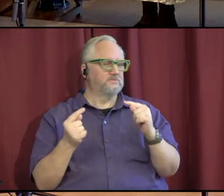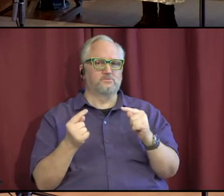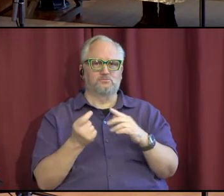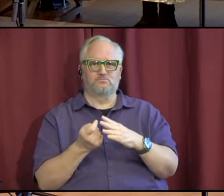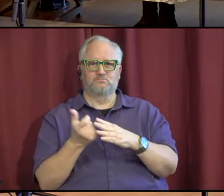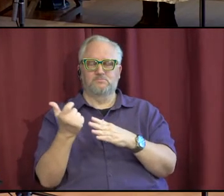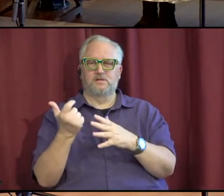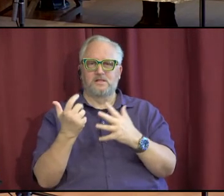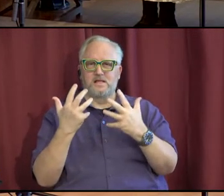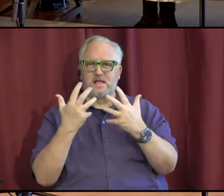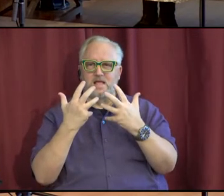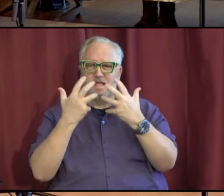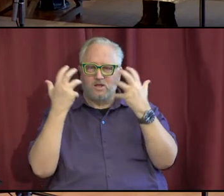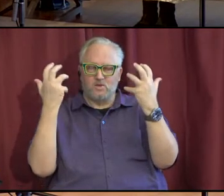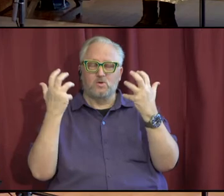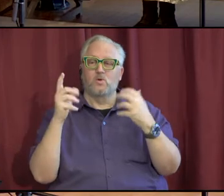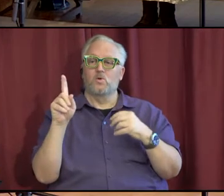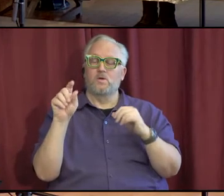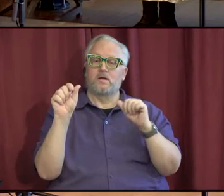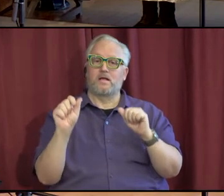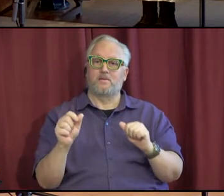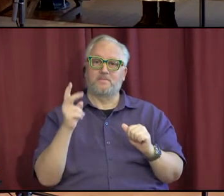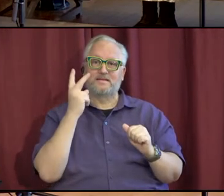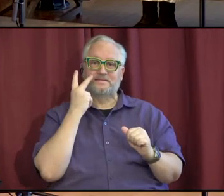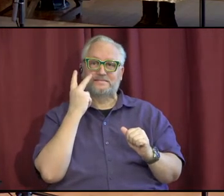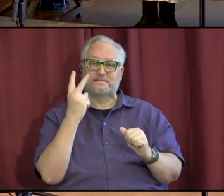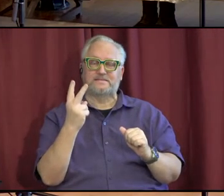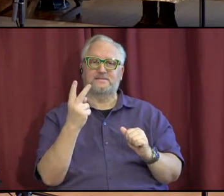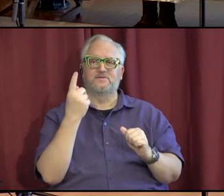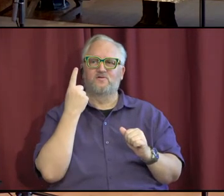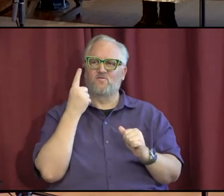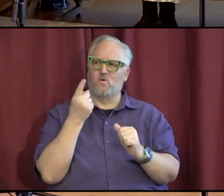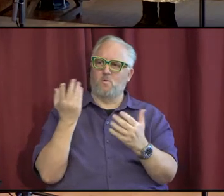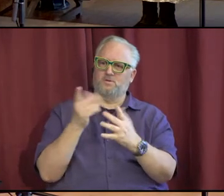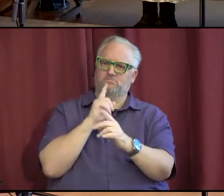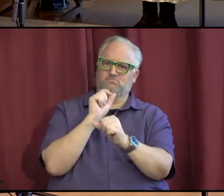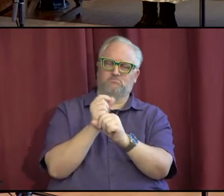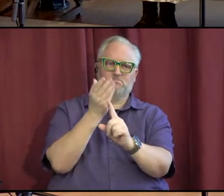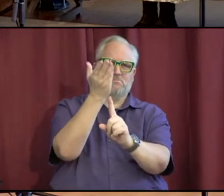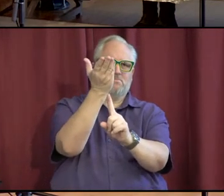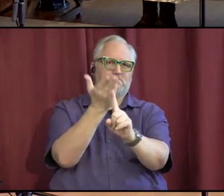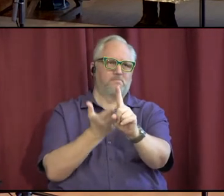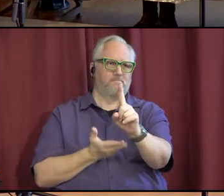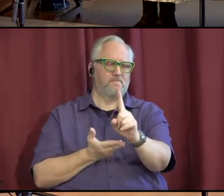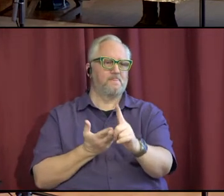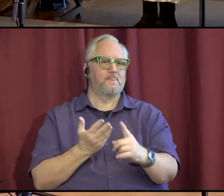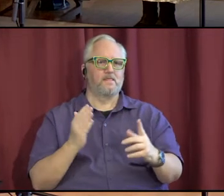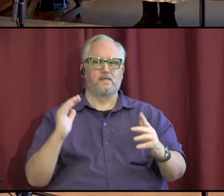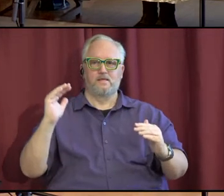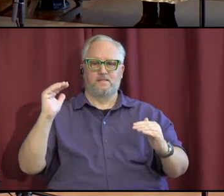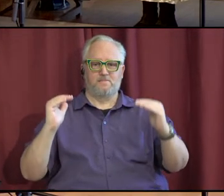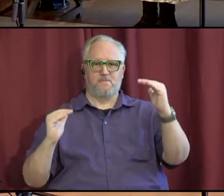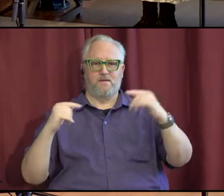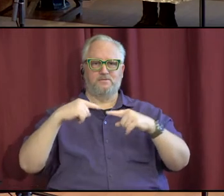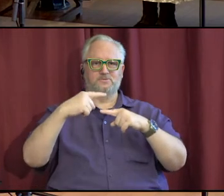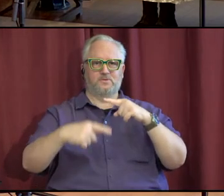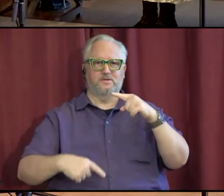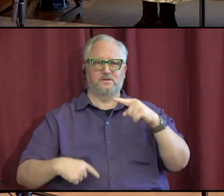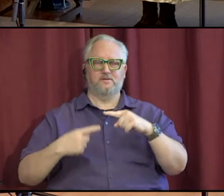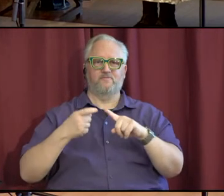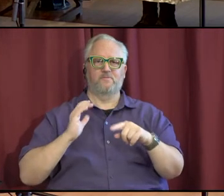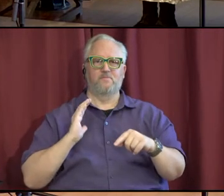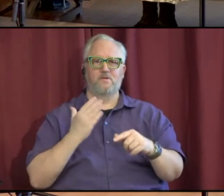anger, where it can be seen for what it is, the balance wheel of